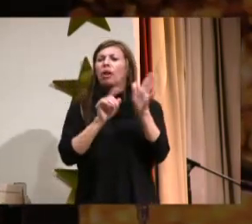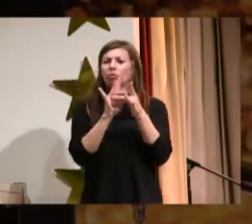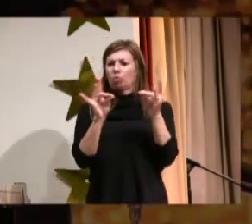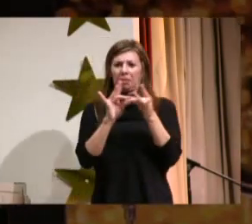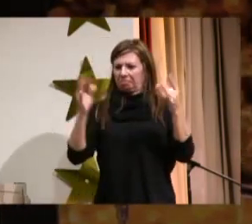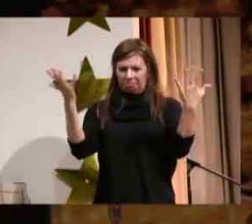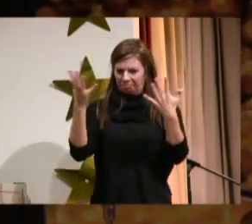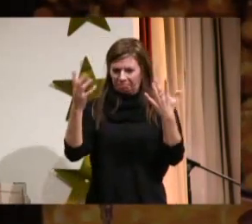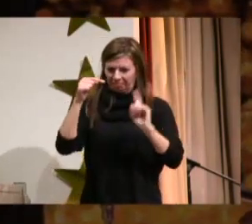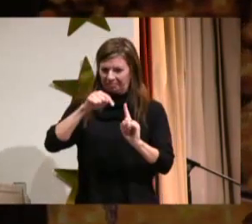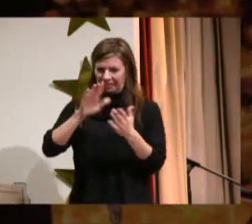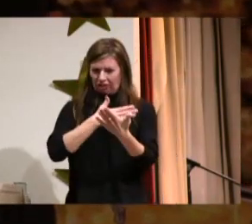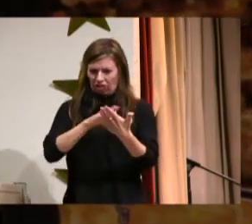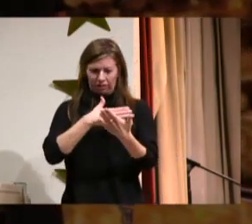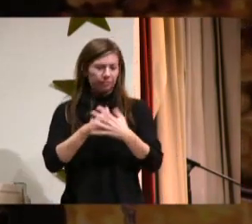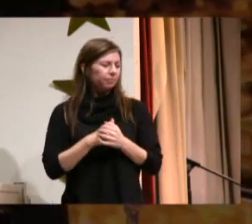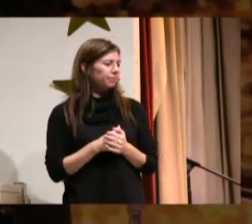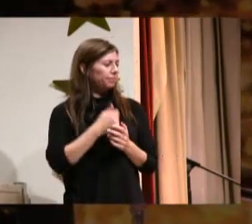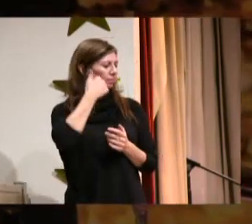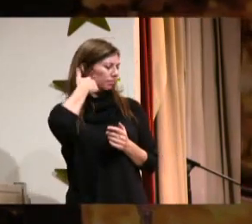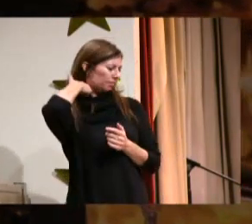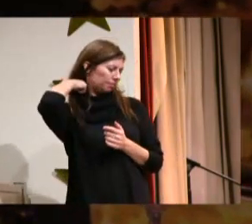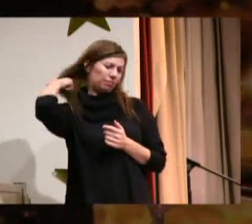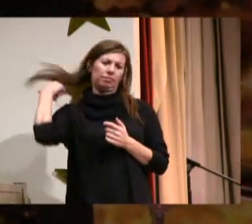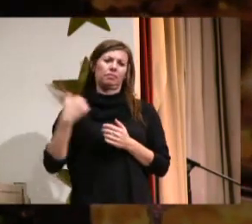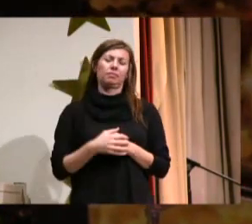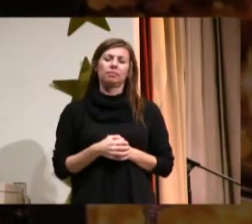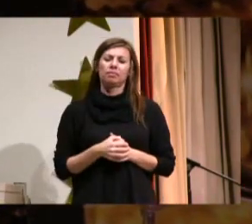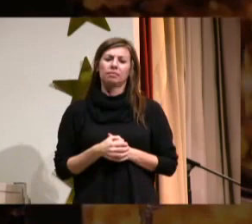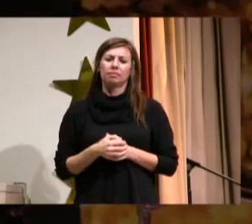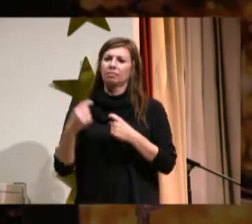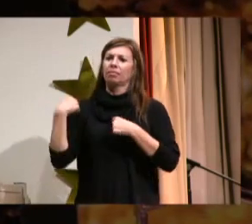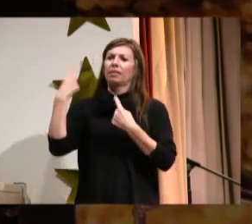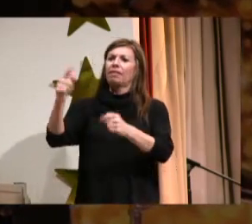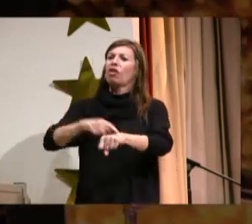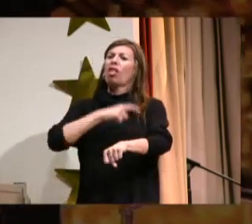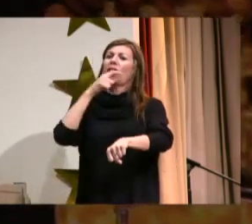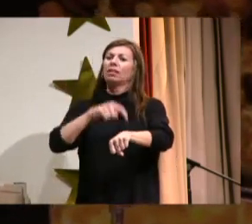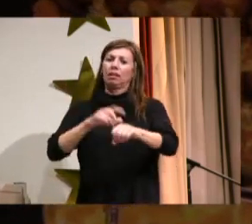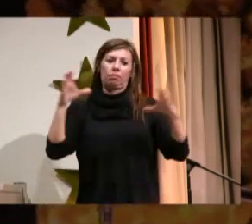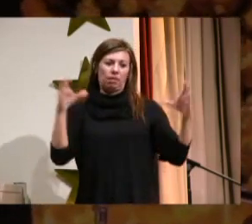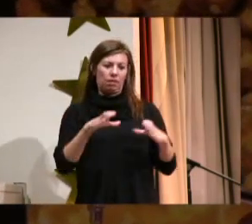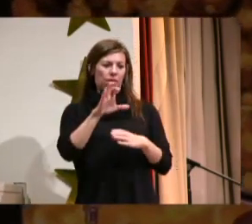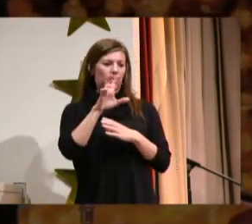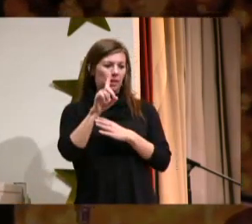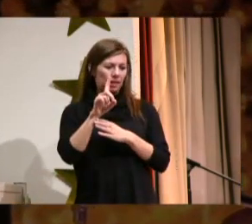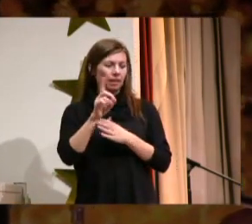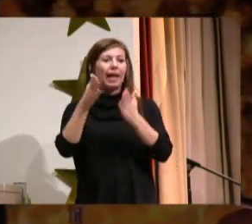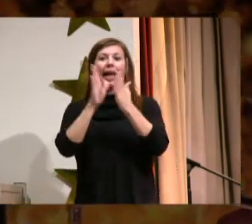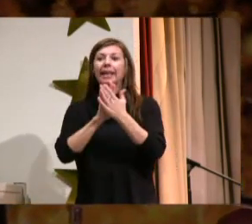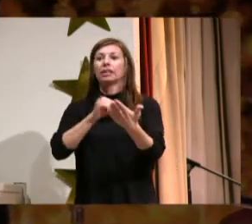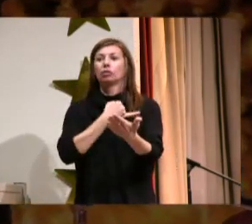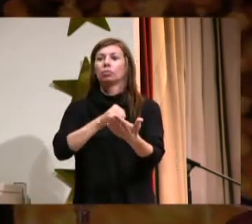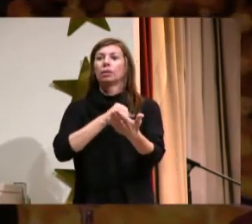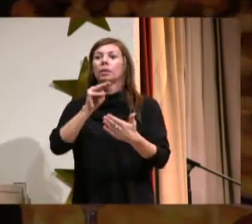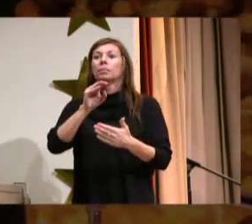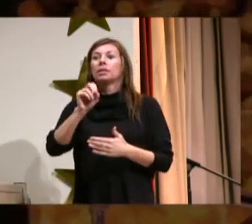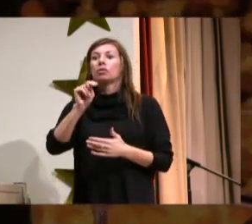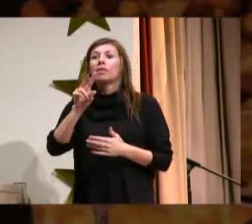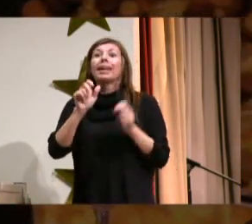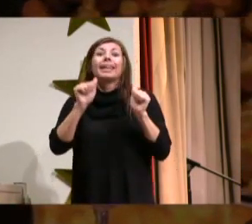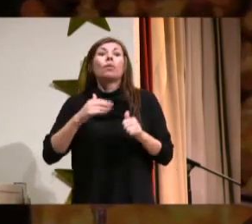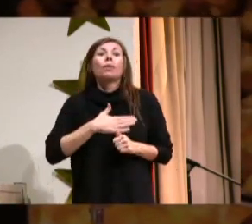that is for a long time the entire band have been asking Ms. Novak, please, can we do a song